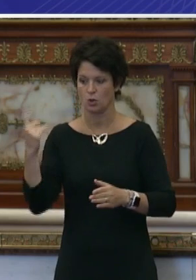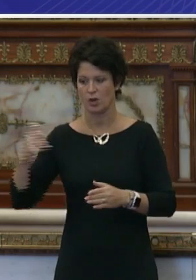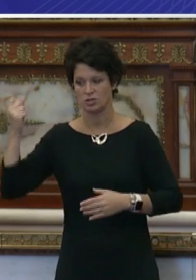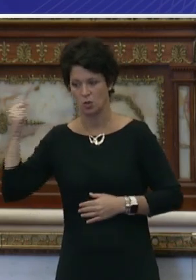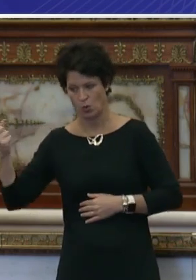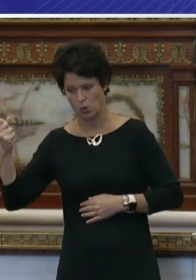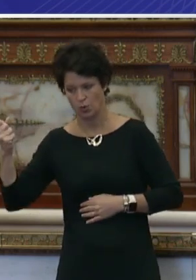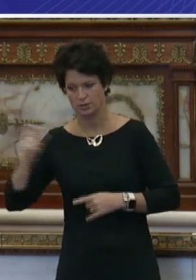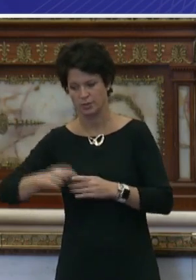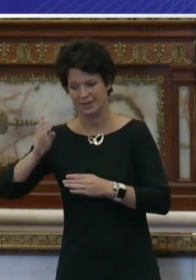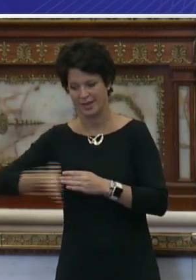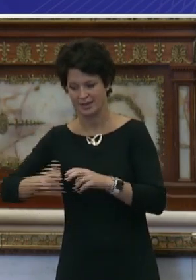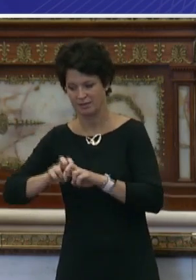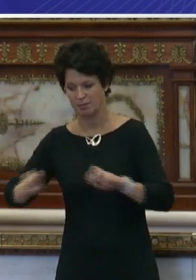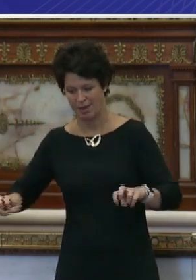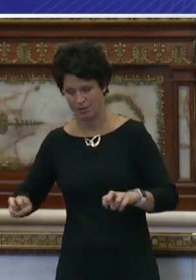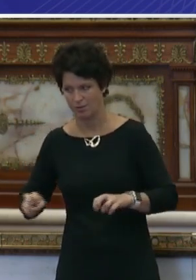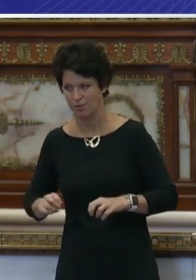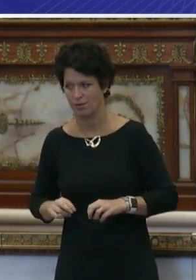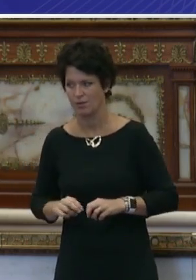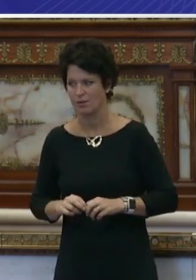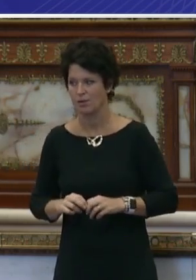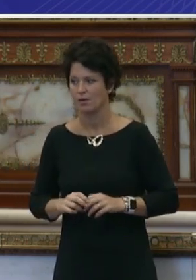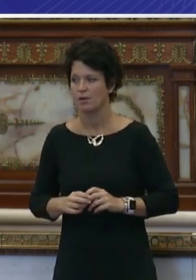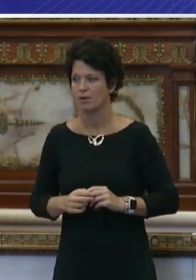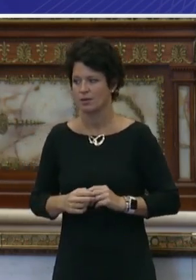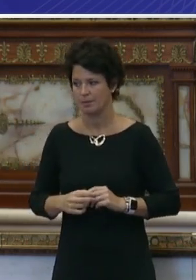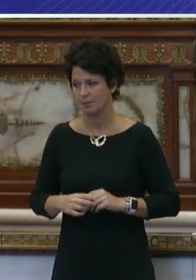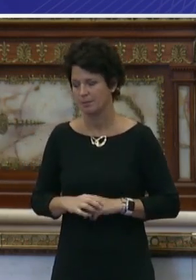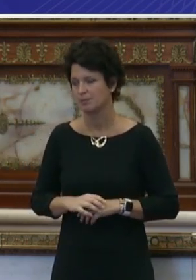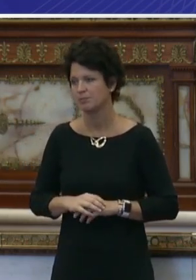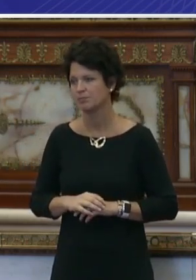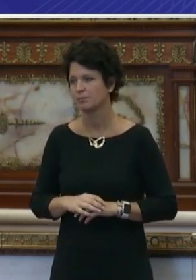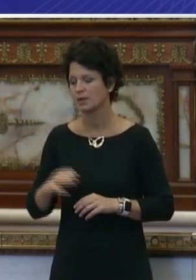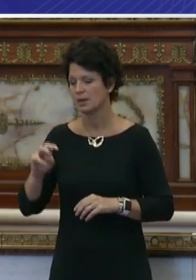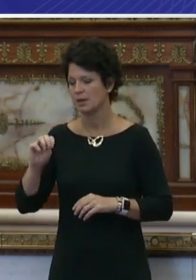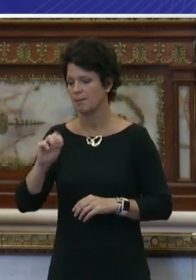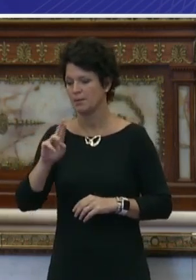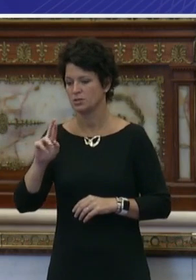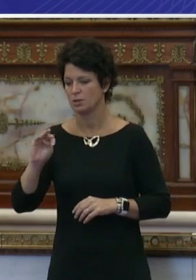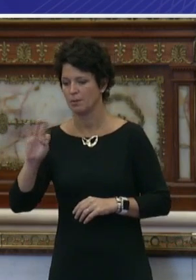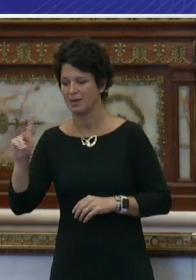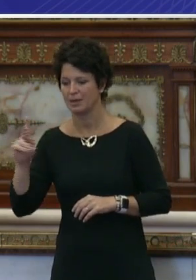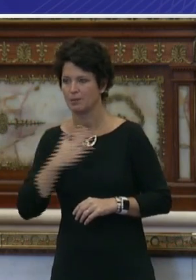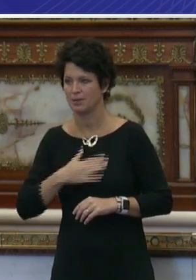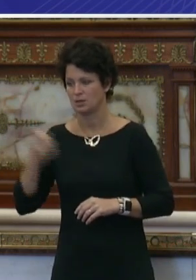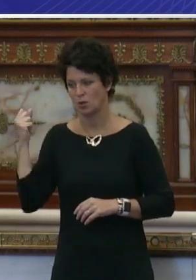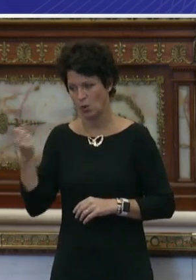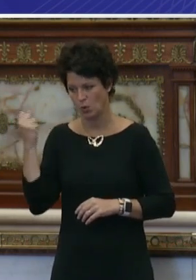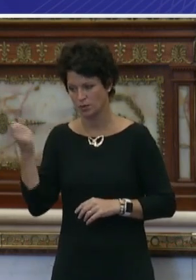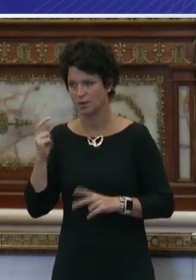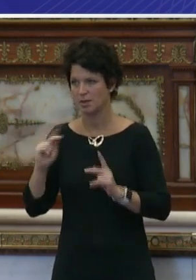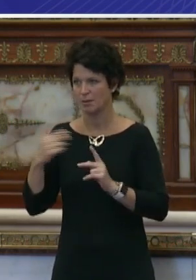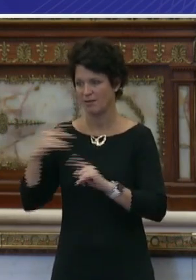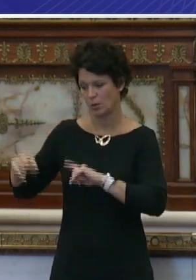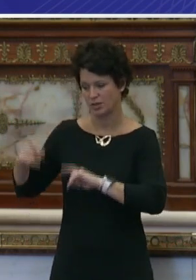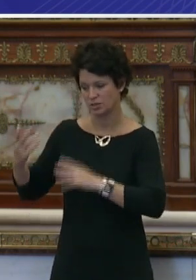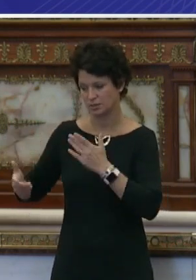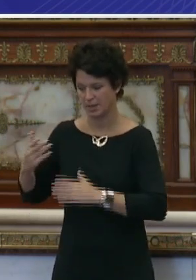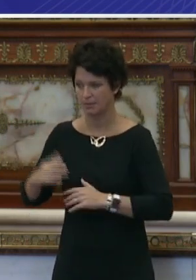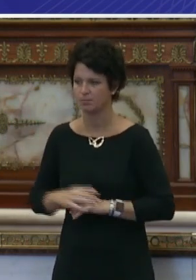for the panel until the end of all the folks who are on this panel have testified. So, Mr. Mink, if you could just hang around for a second in case anyone has